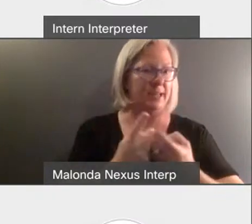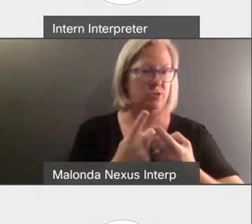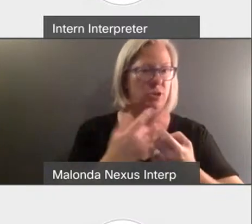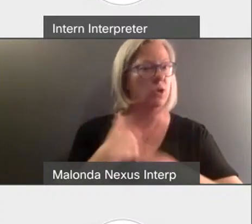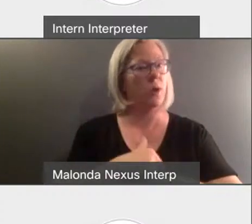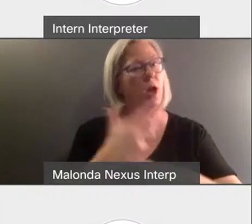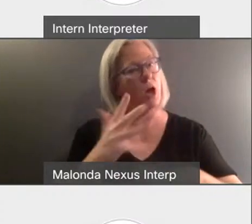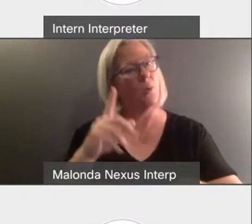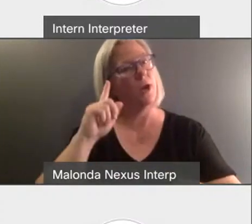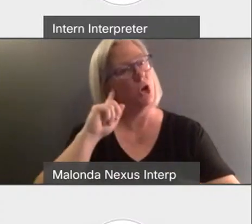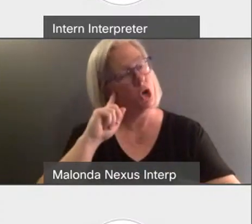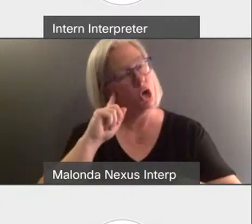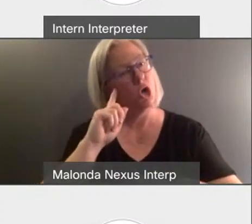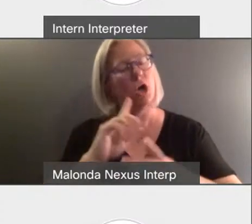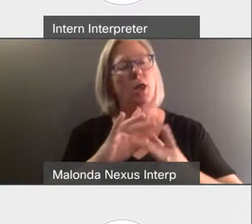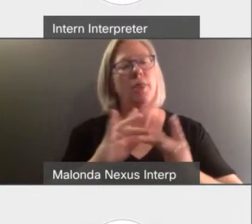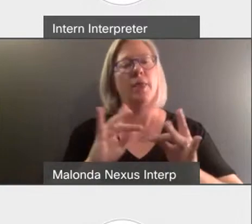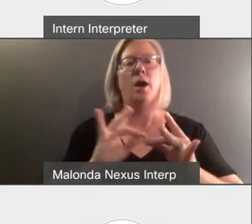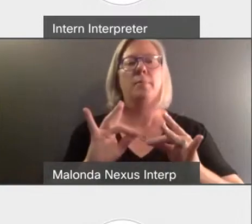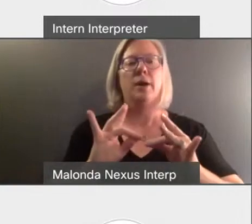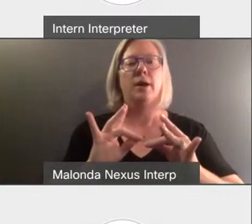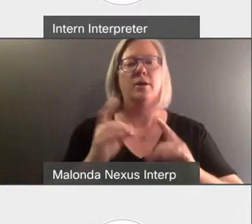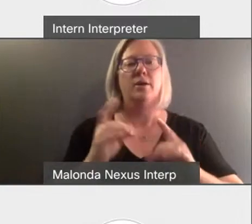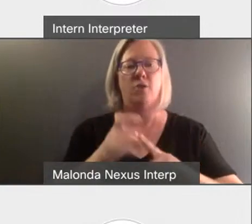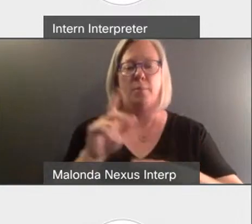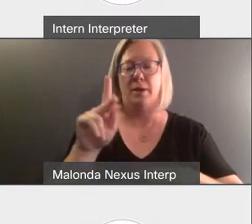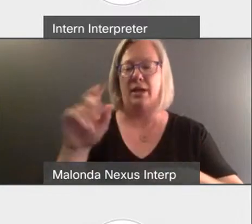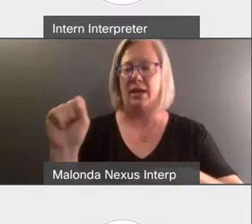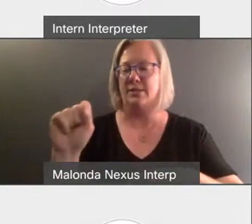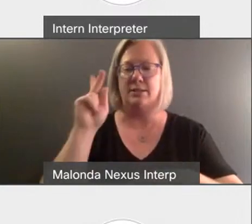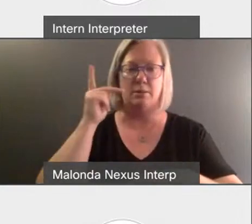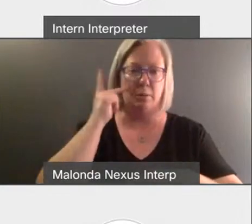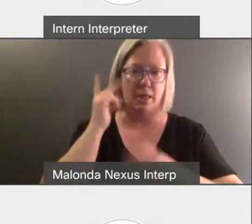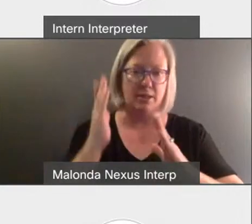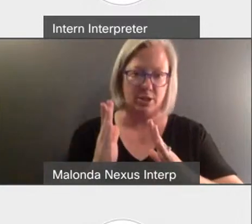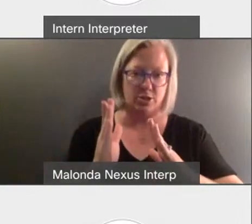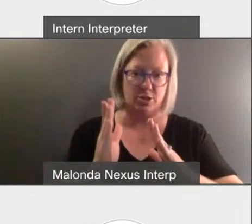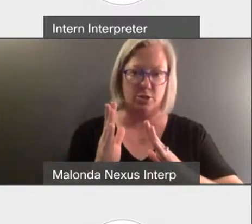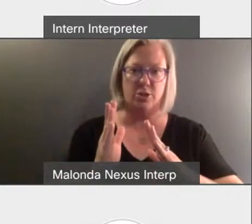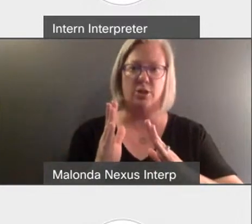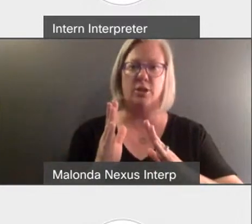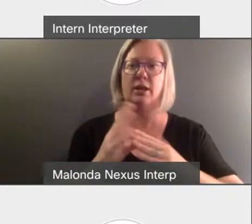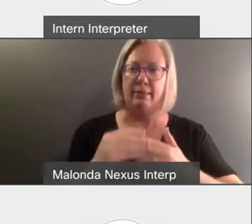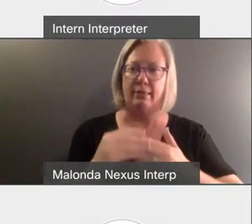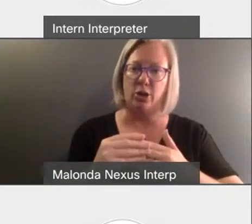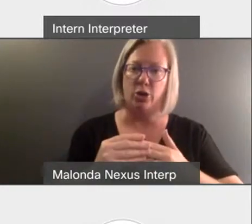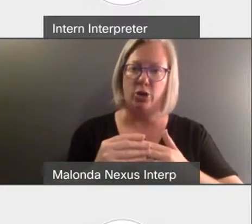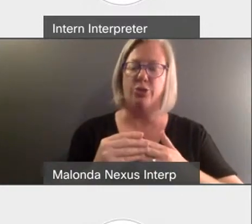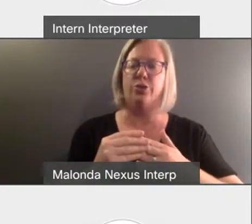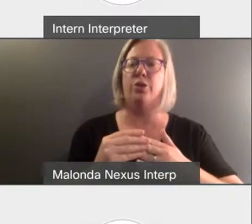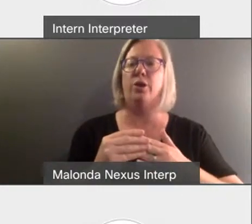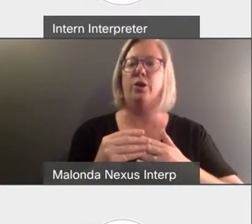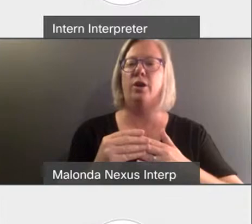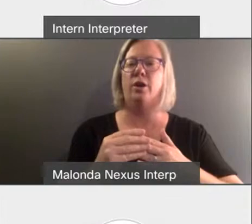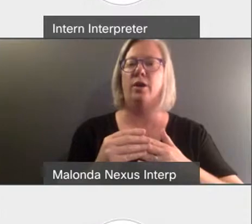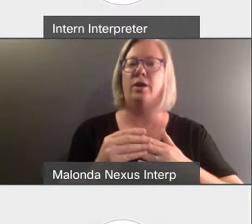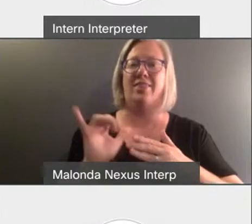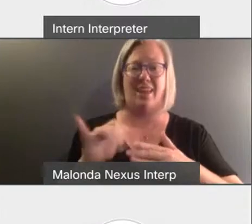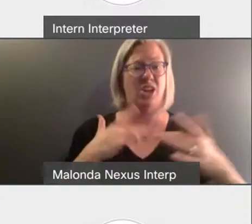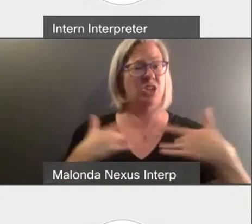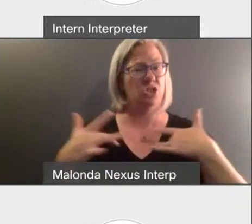heard the disturbing comments made by Kansas political leadership that give us all